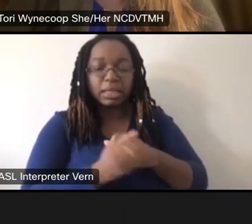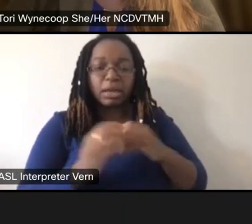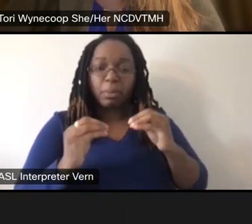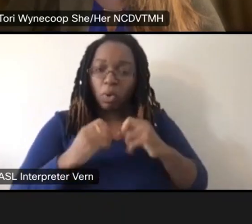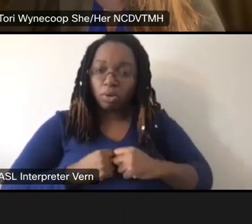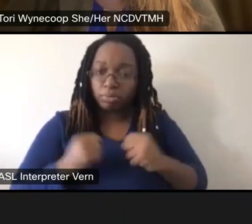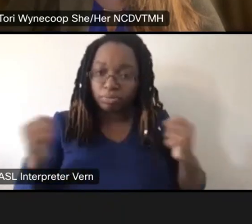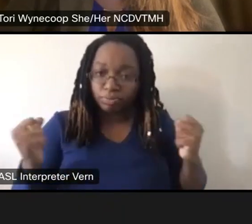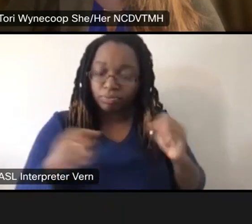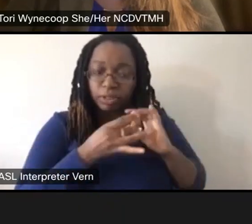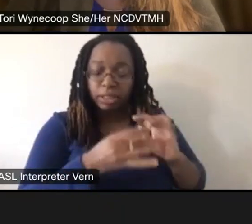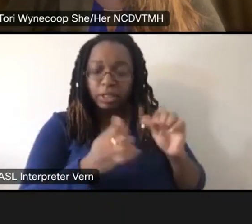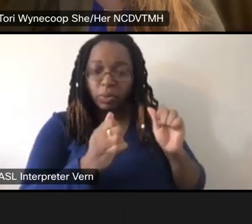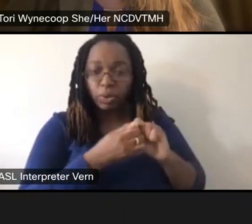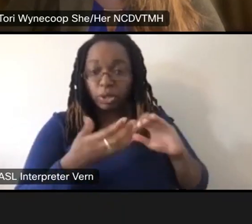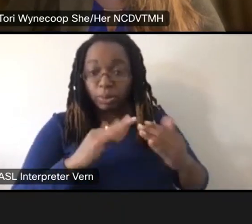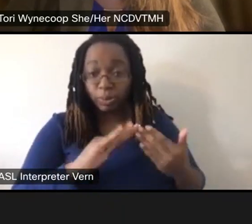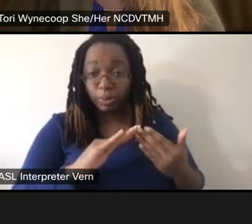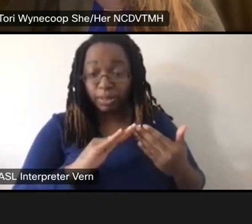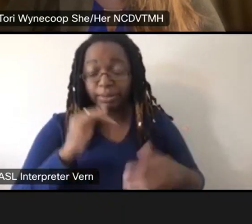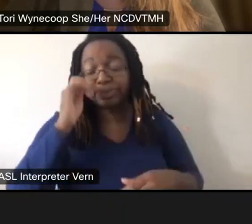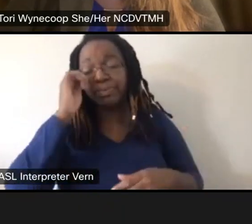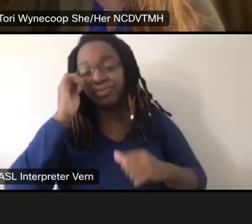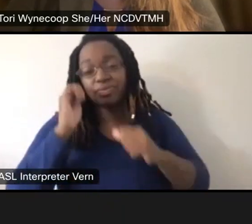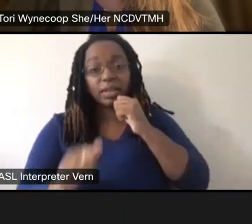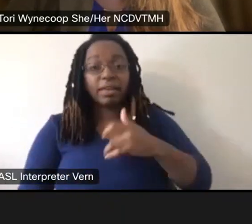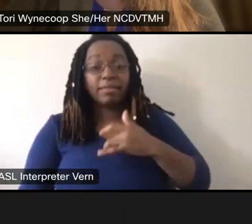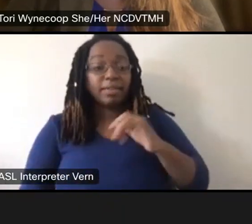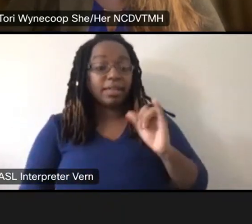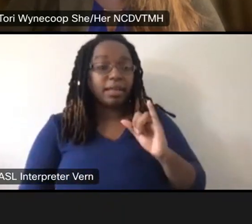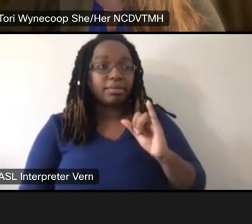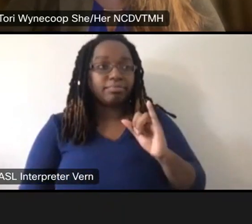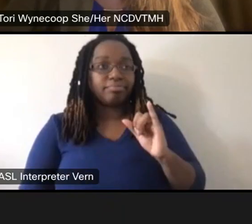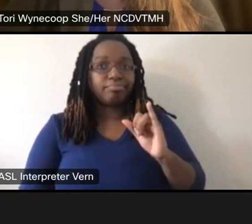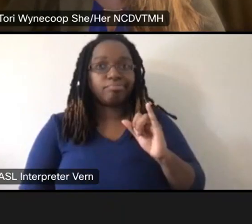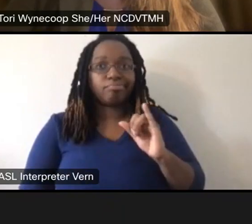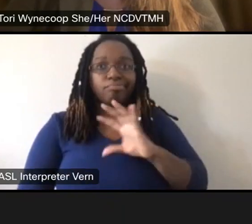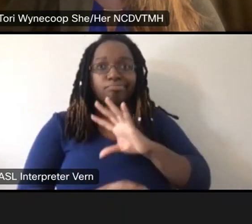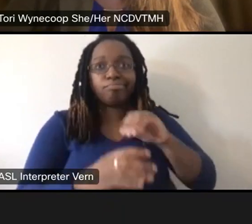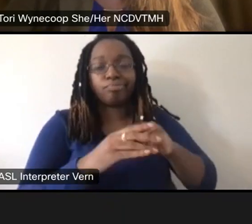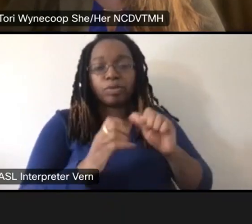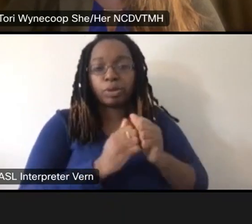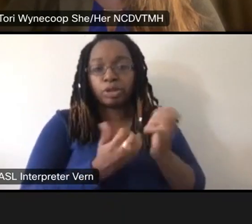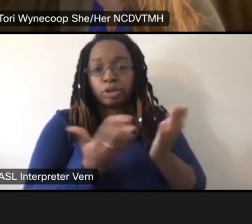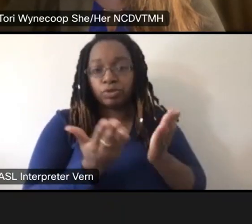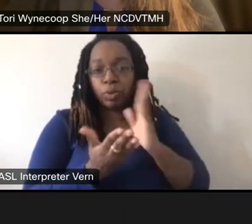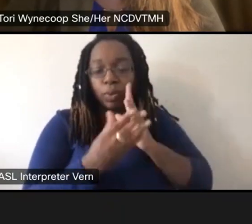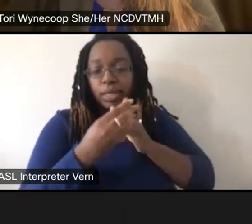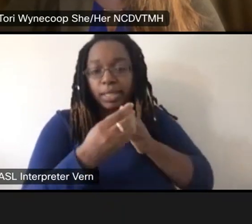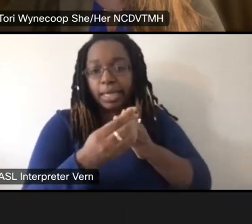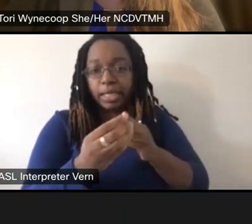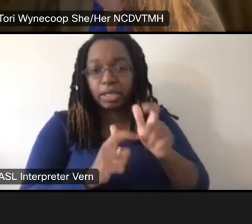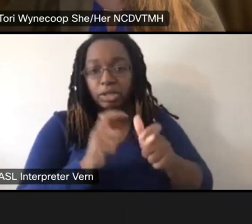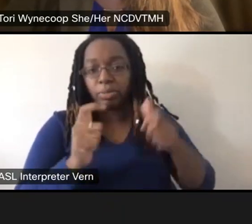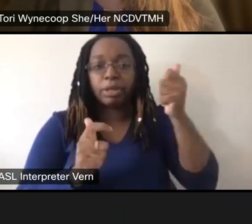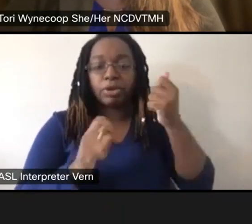communities, rather than feeling that connecting them into services is going to lead to greater isolation or disconnect from their